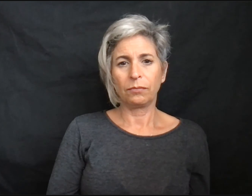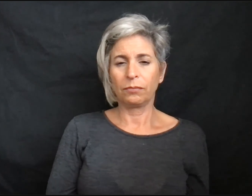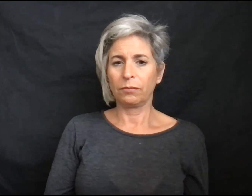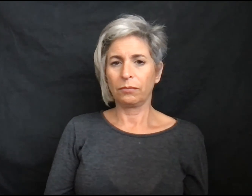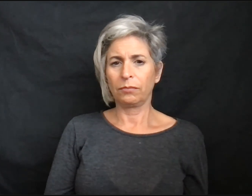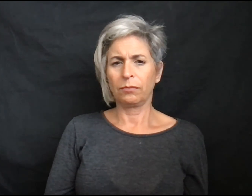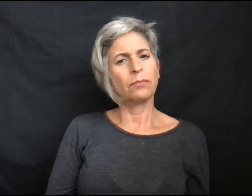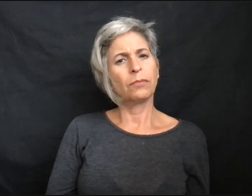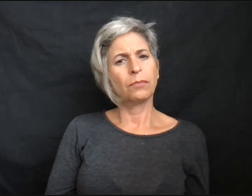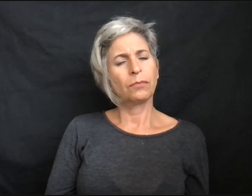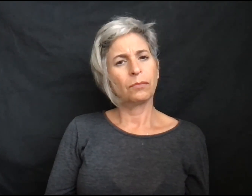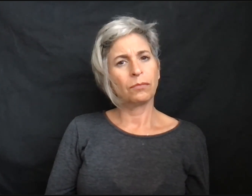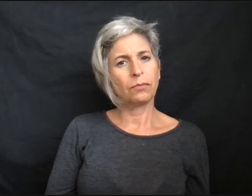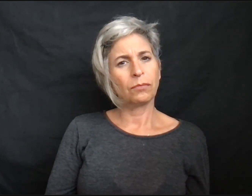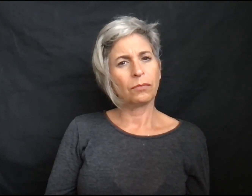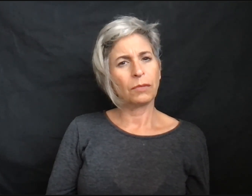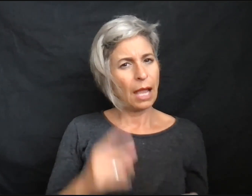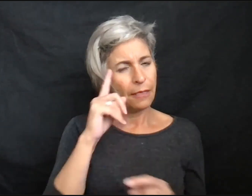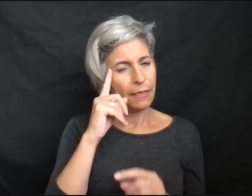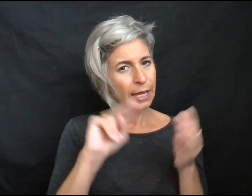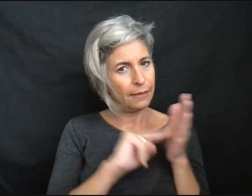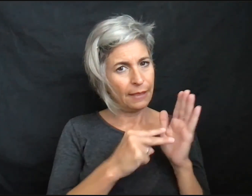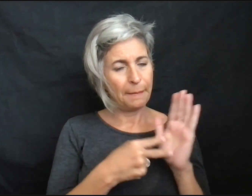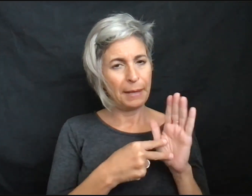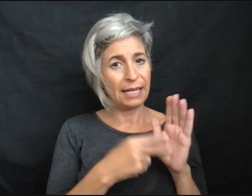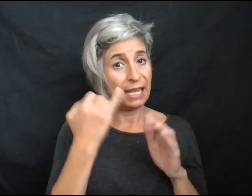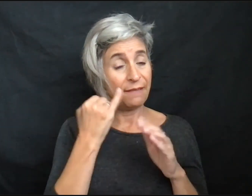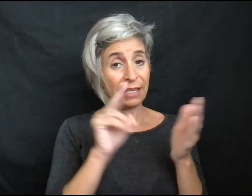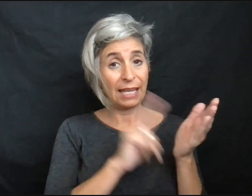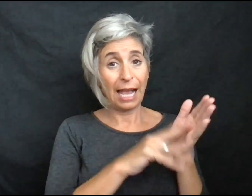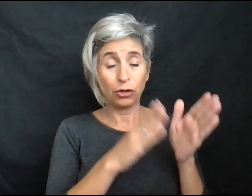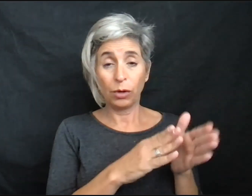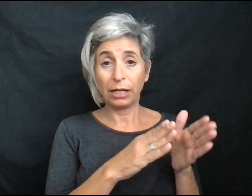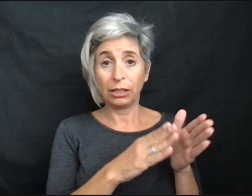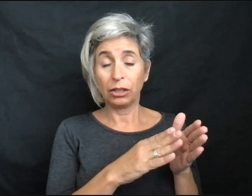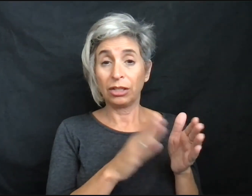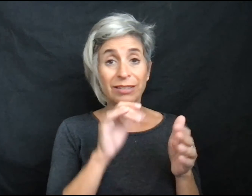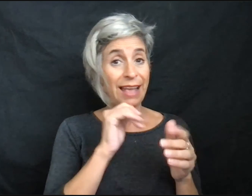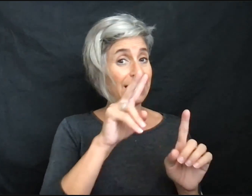what, I think what they mean is if the contractor is to be assigned.